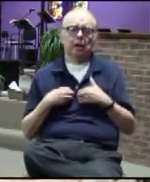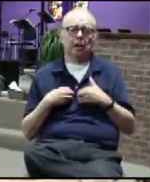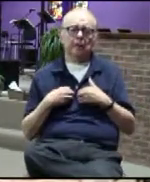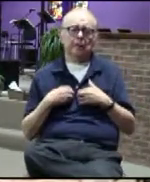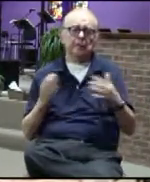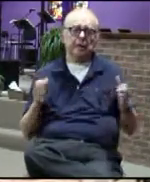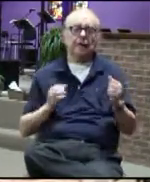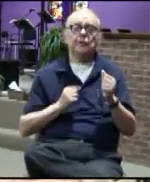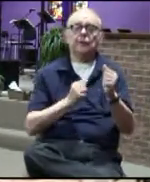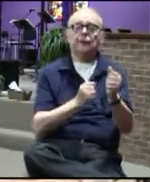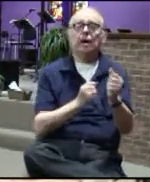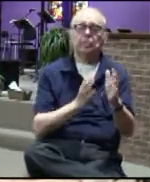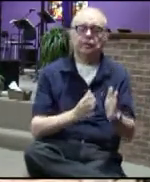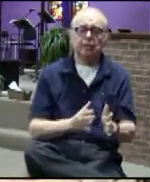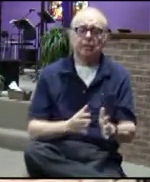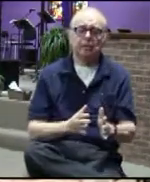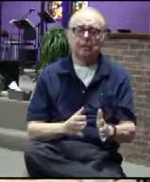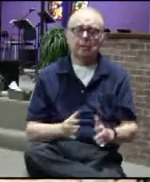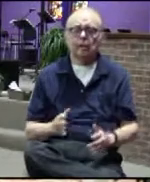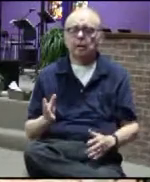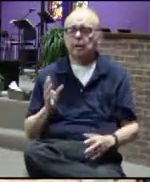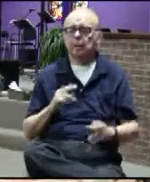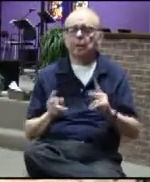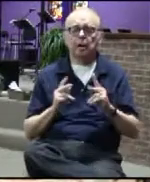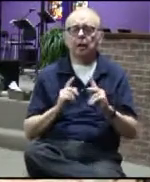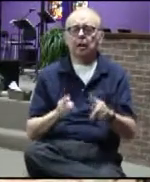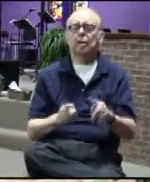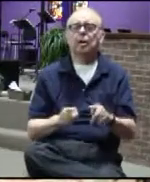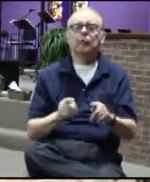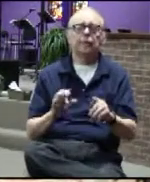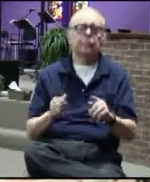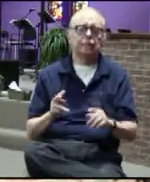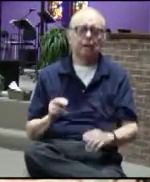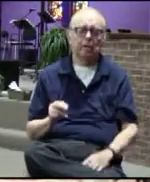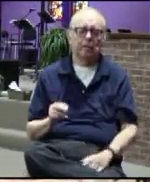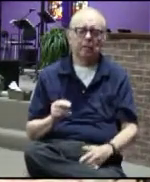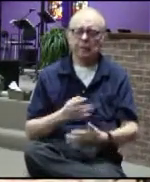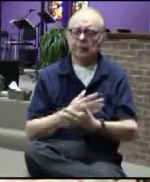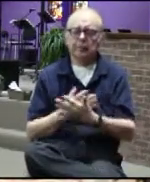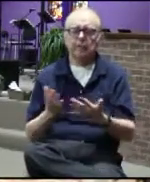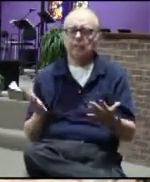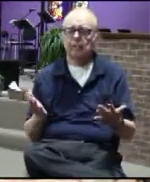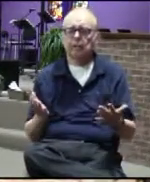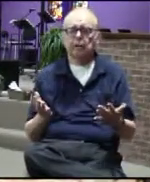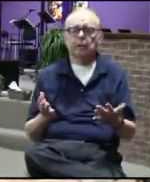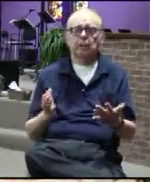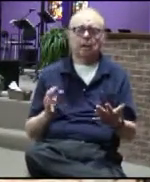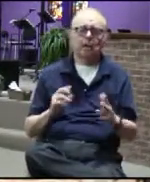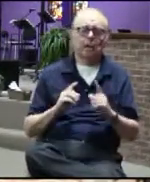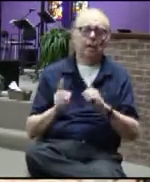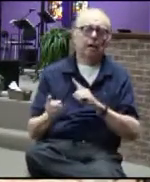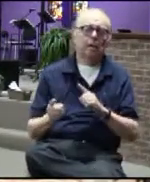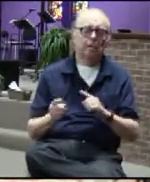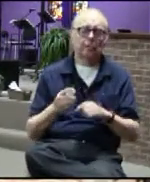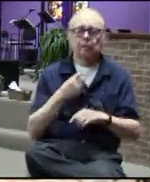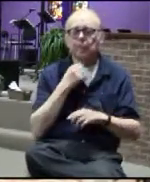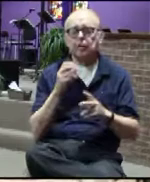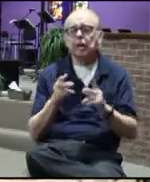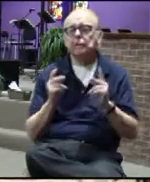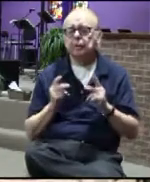following. A lot of people were starting to come after John. And everything. And he was going through the desert.